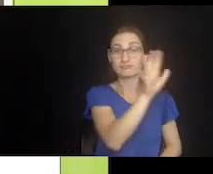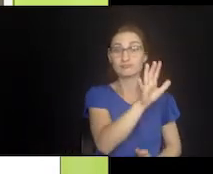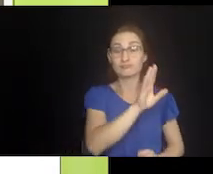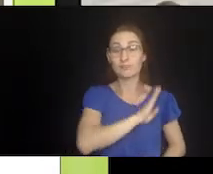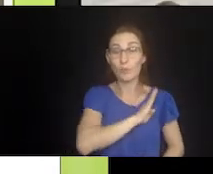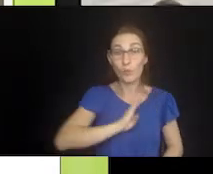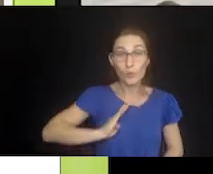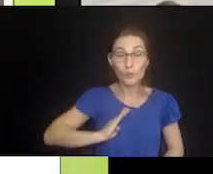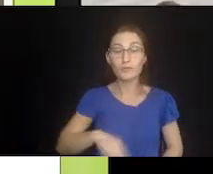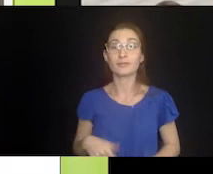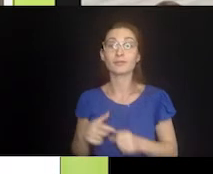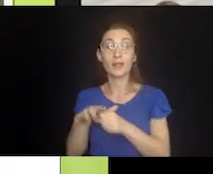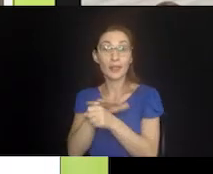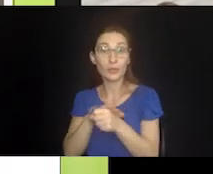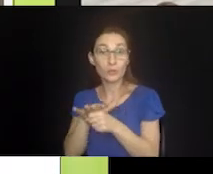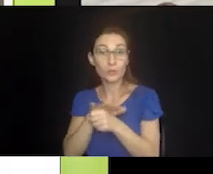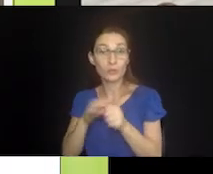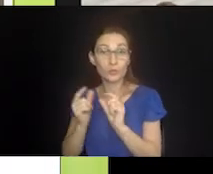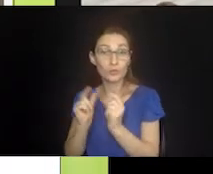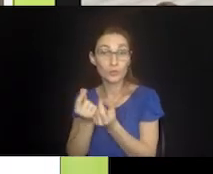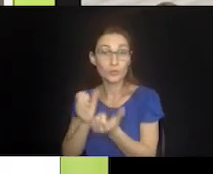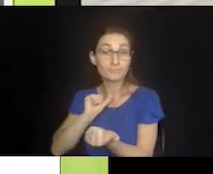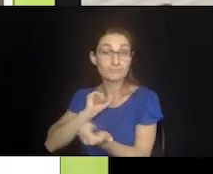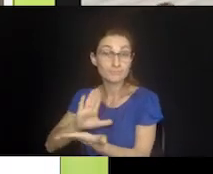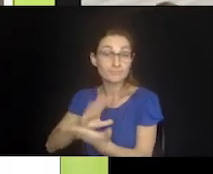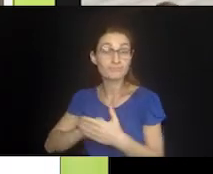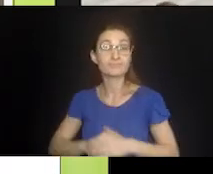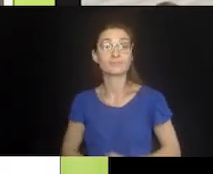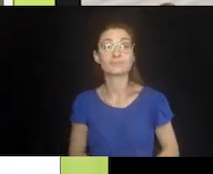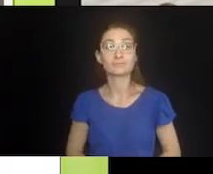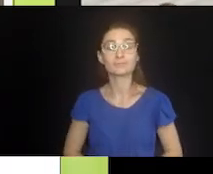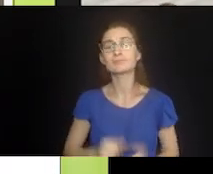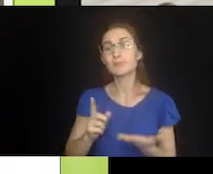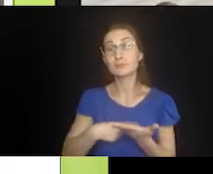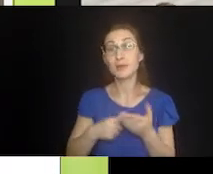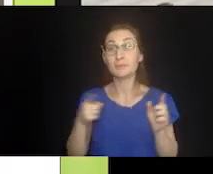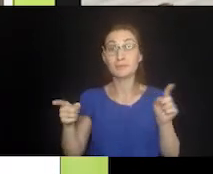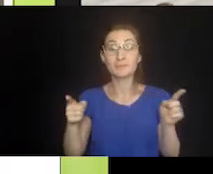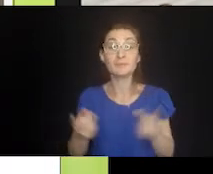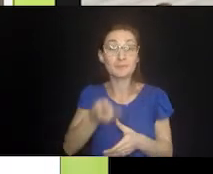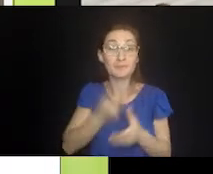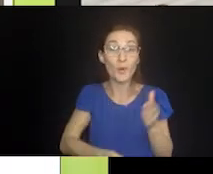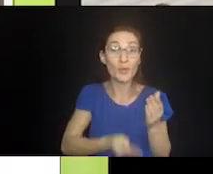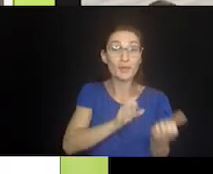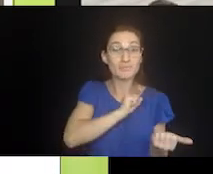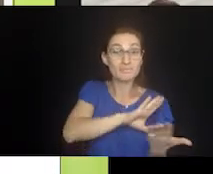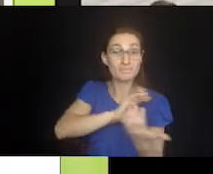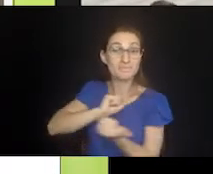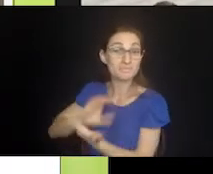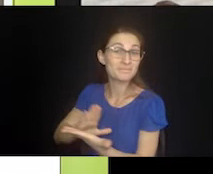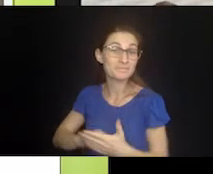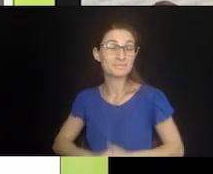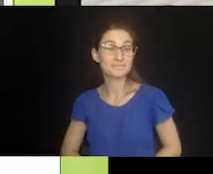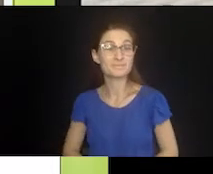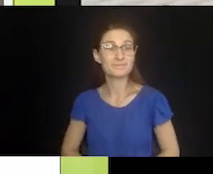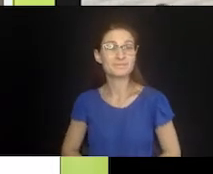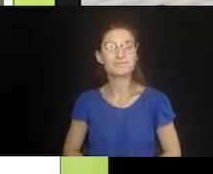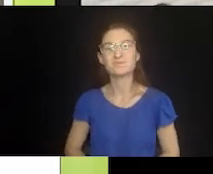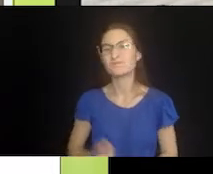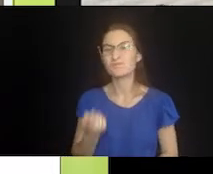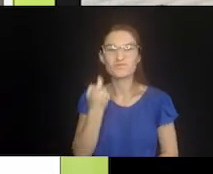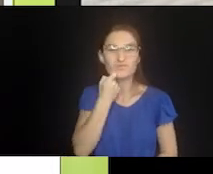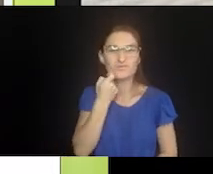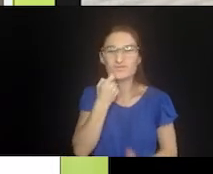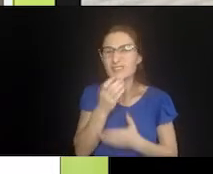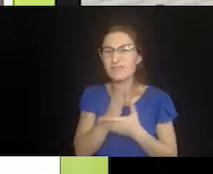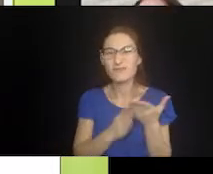a statewide board or some of our local groups have addressed, in some cases both. And these